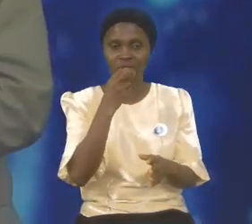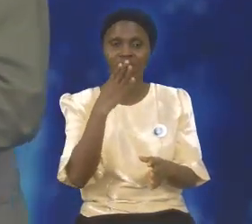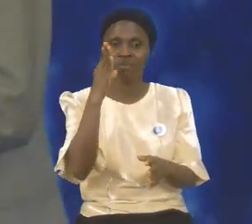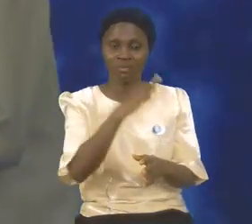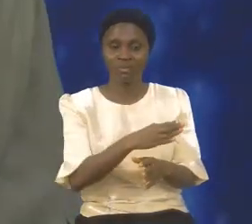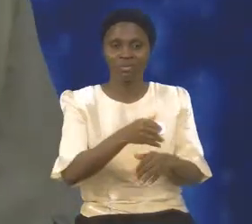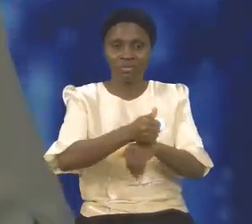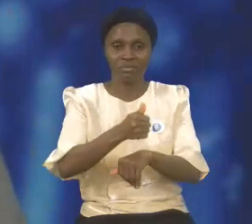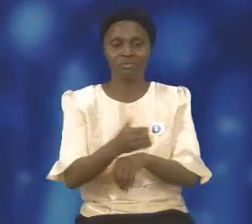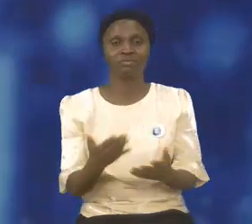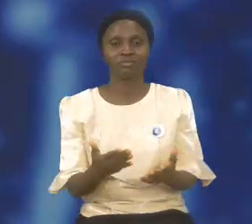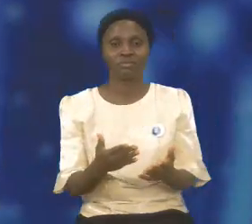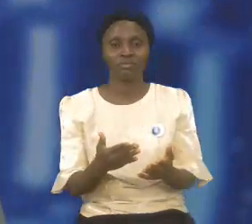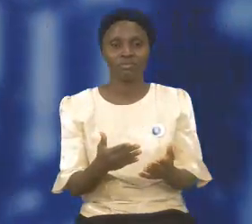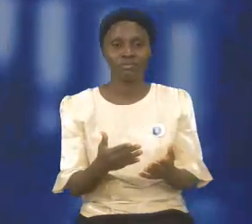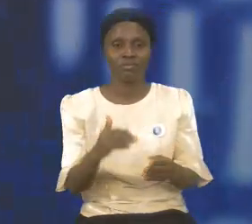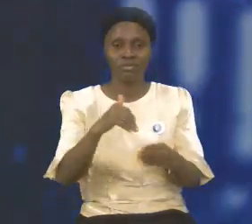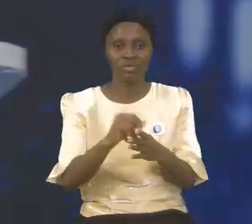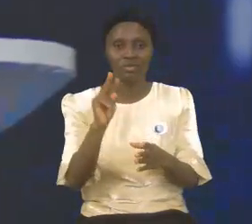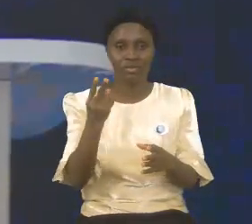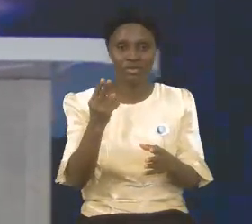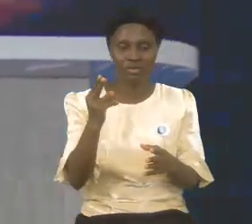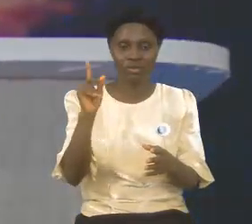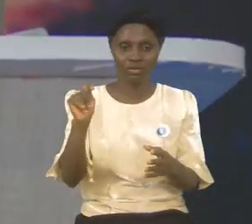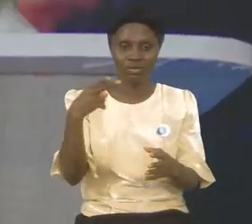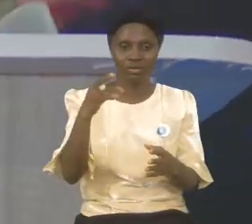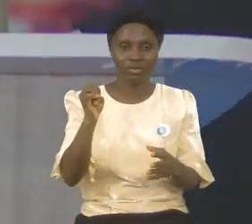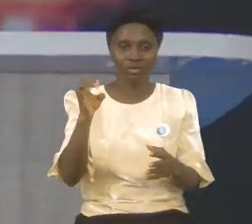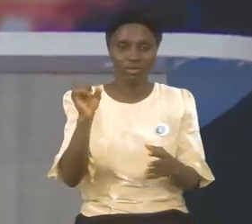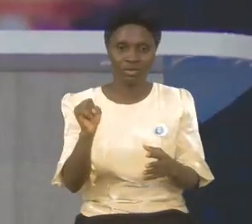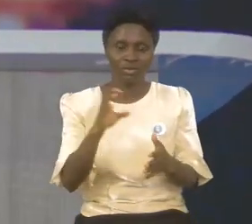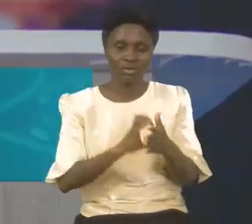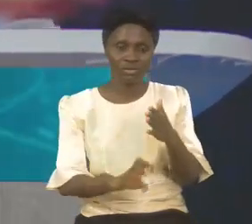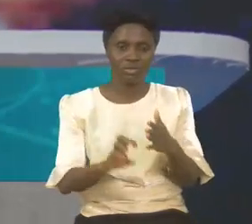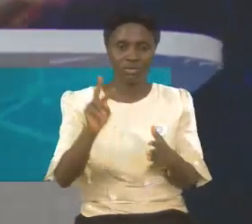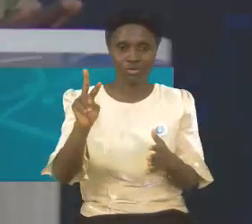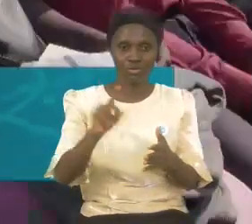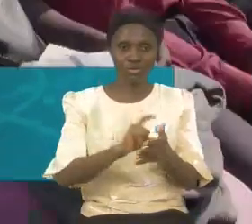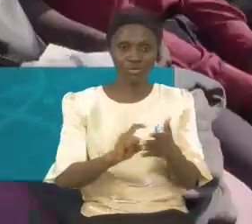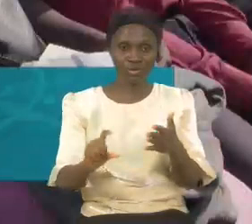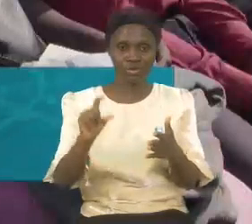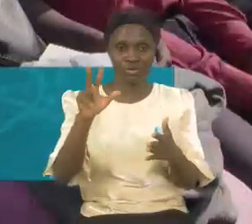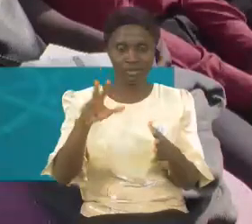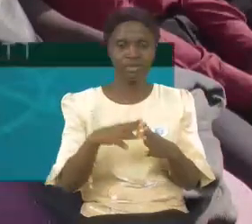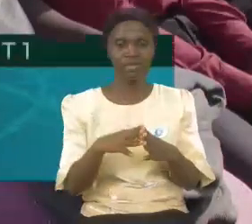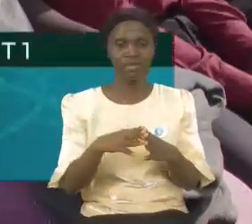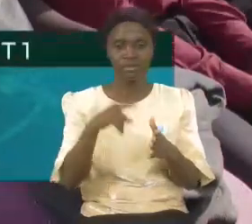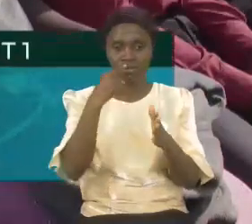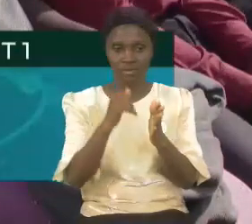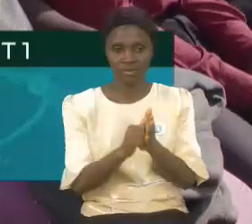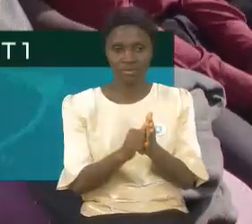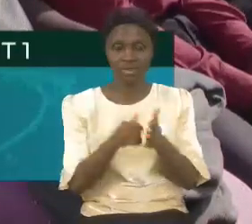speak in 2 Thessalonians chapter 2. I'm reading from verse 3. It says, let